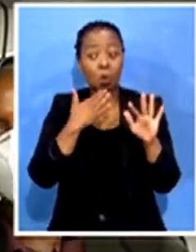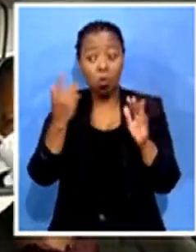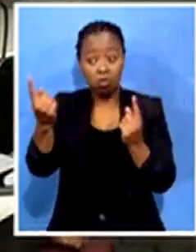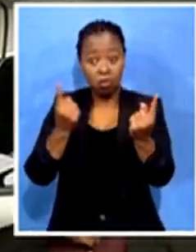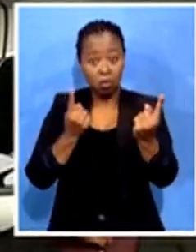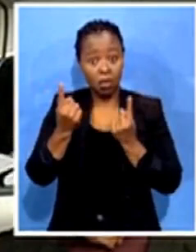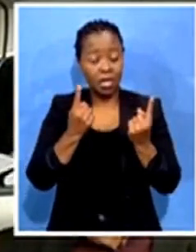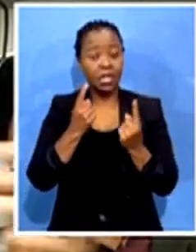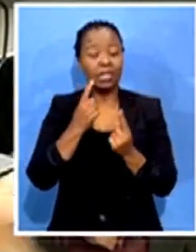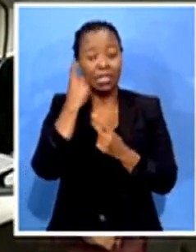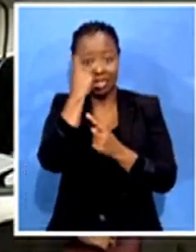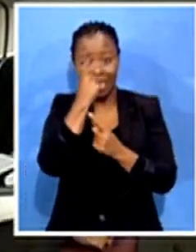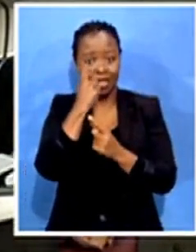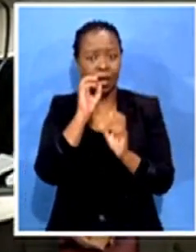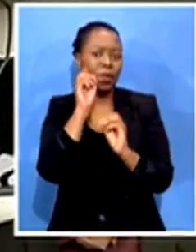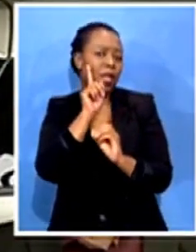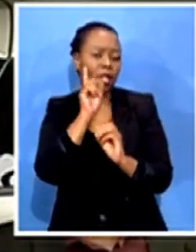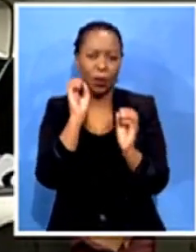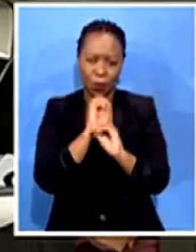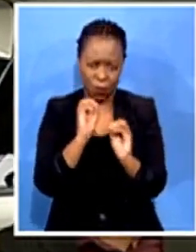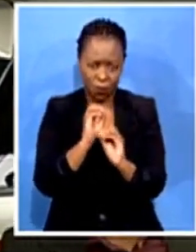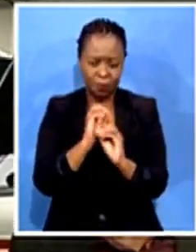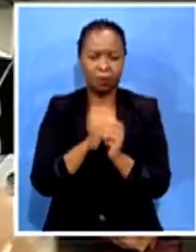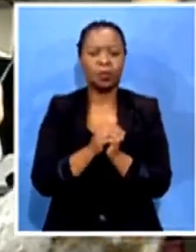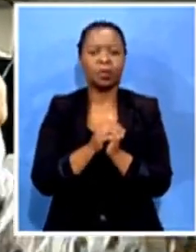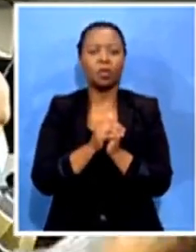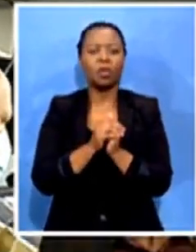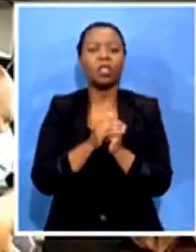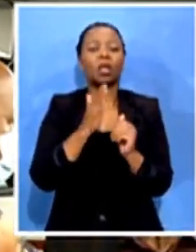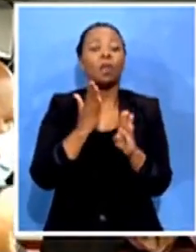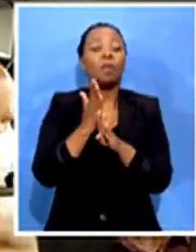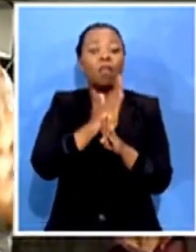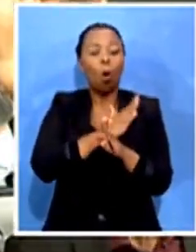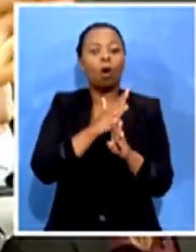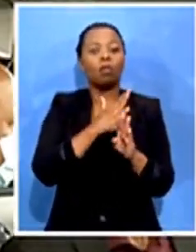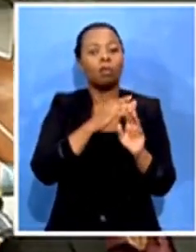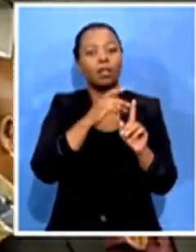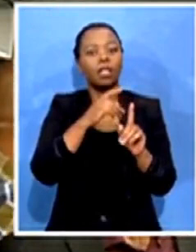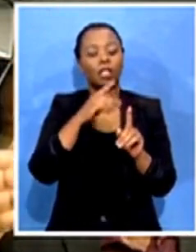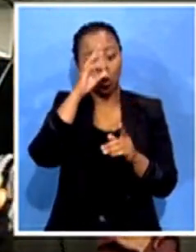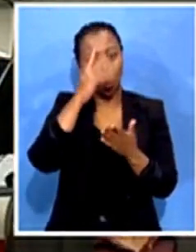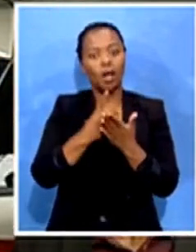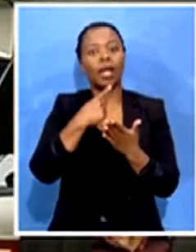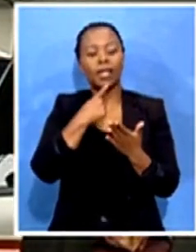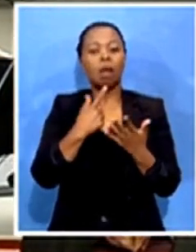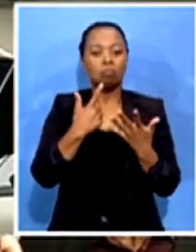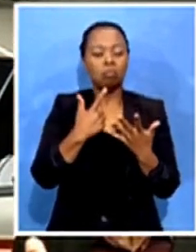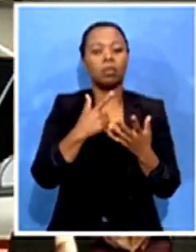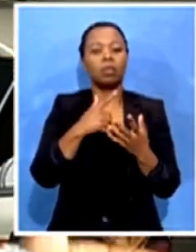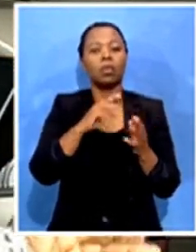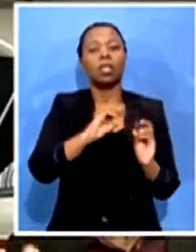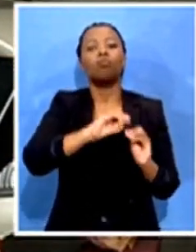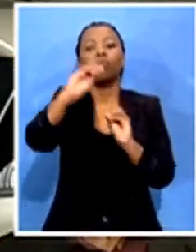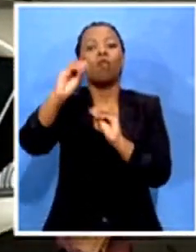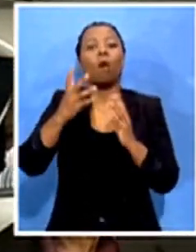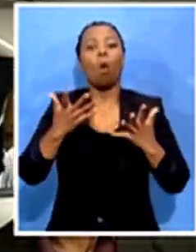tested and they got, before the doctors decide where to refer them, they've got to get the first initial,